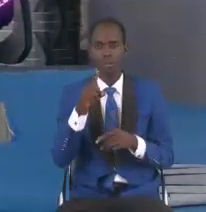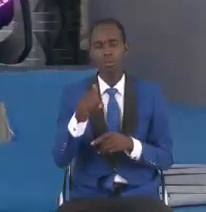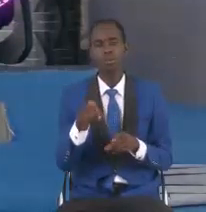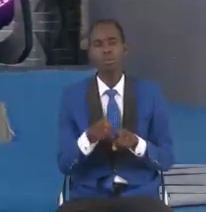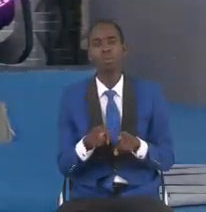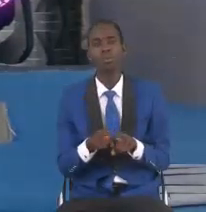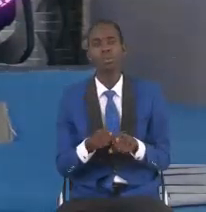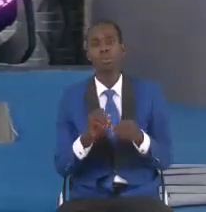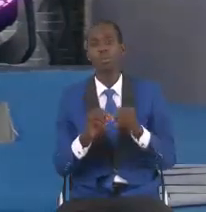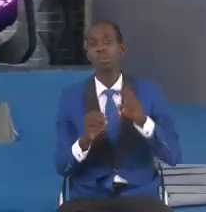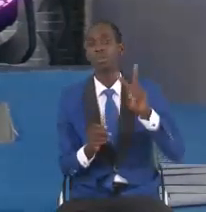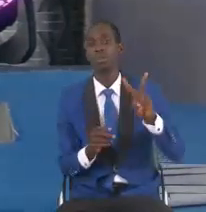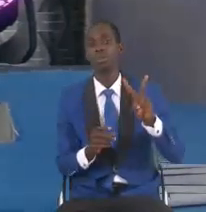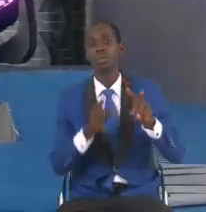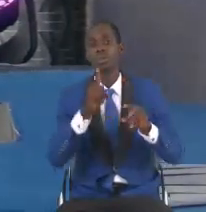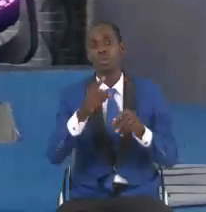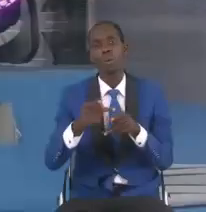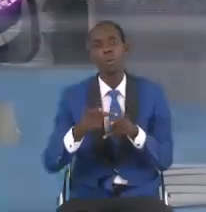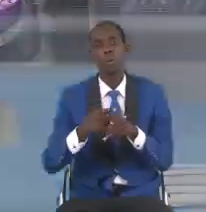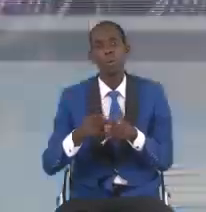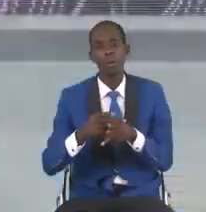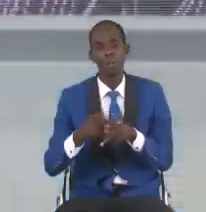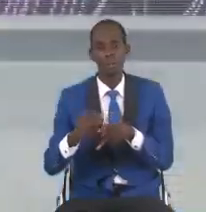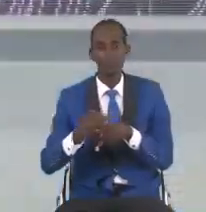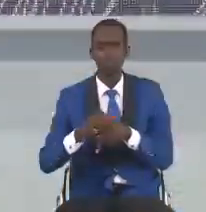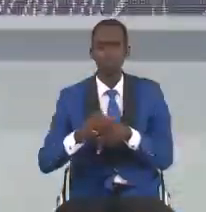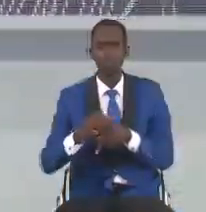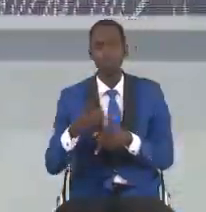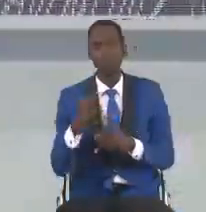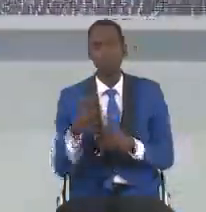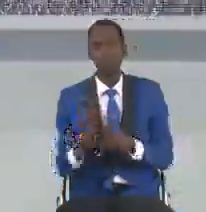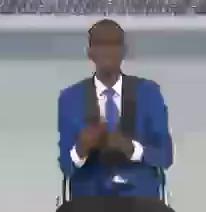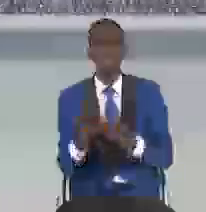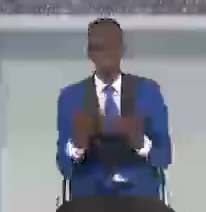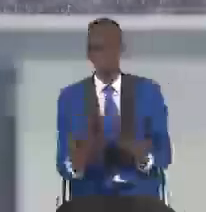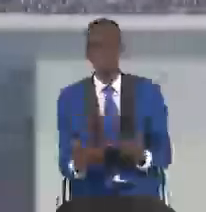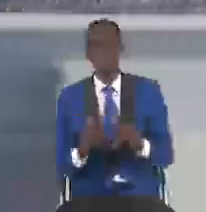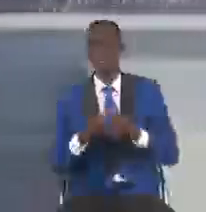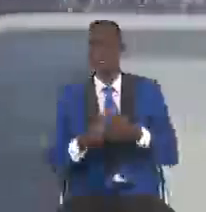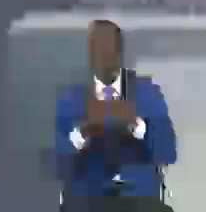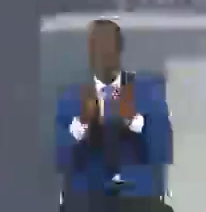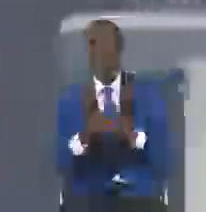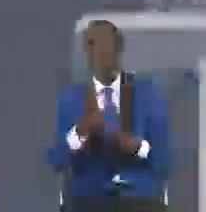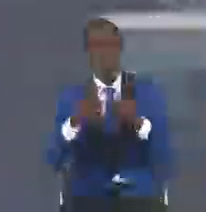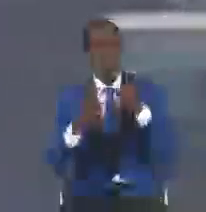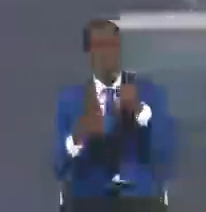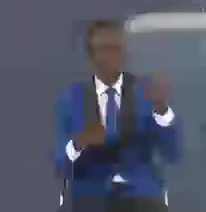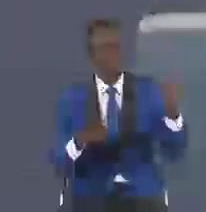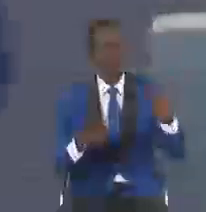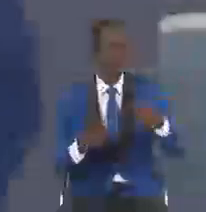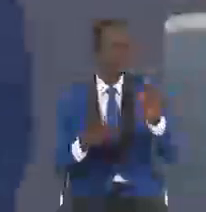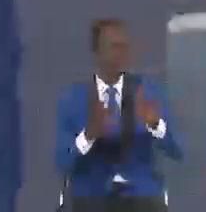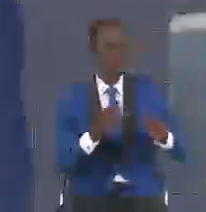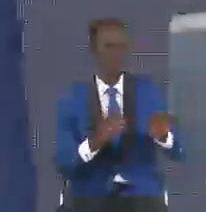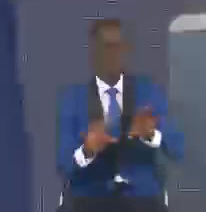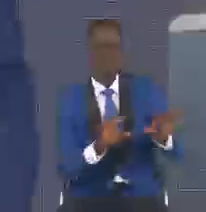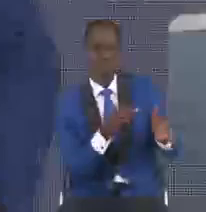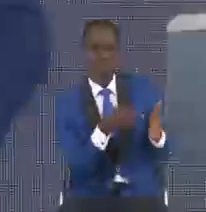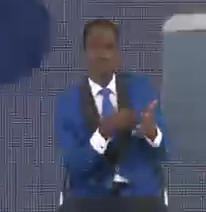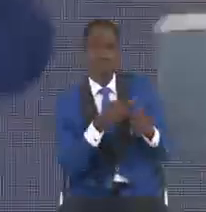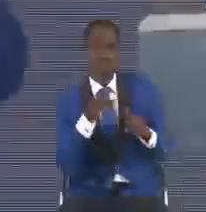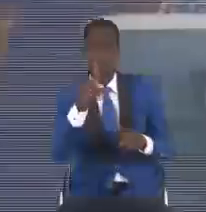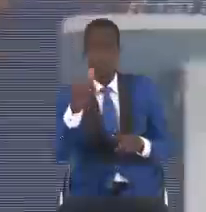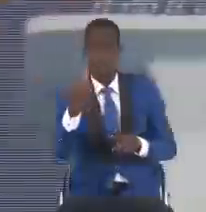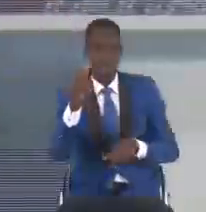you practice the word. Now, how can you tell other people, do this and you cannot do that